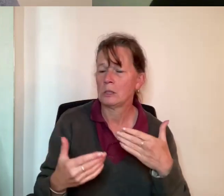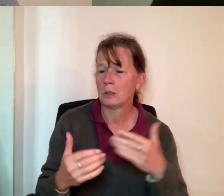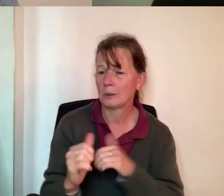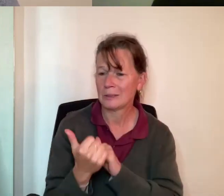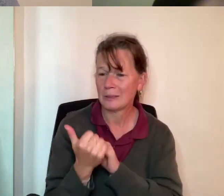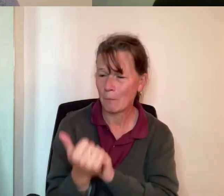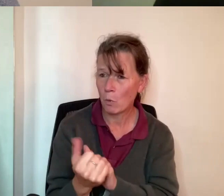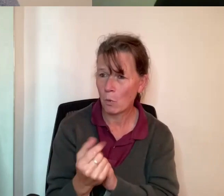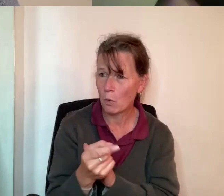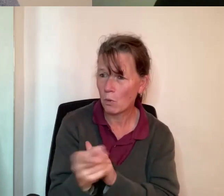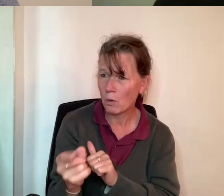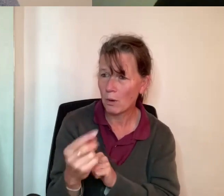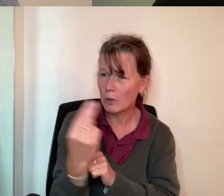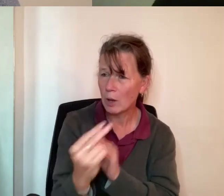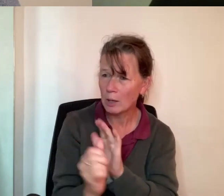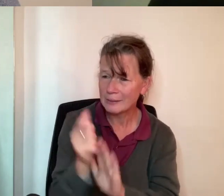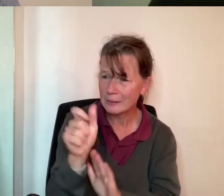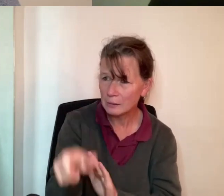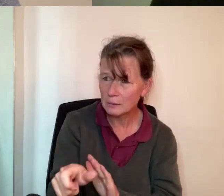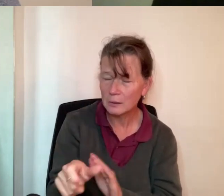support these artists? How do we process